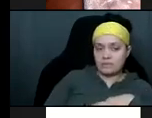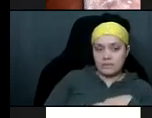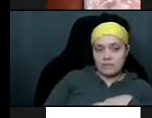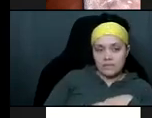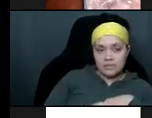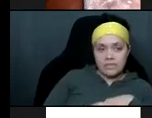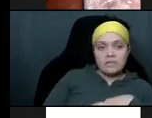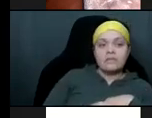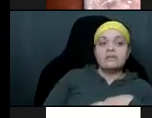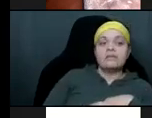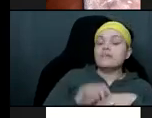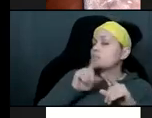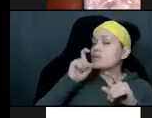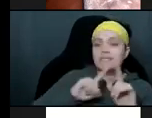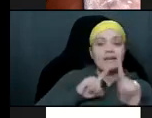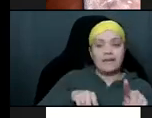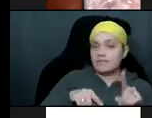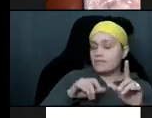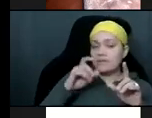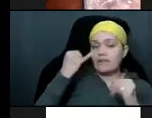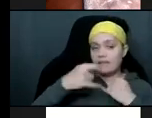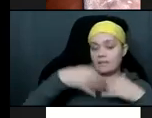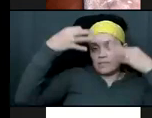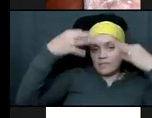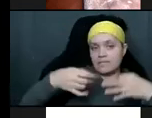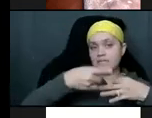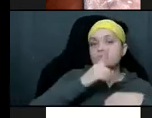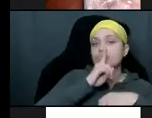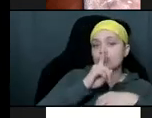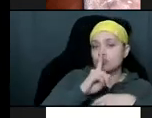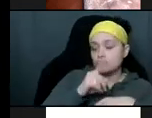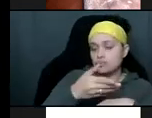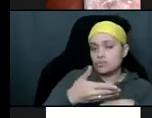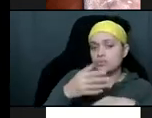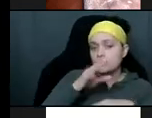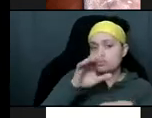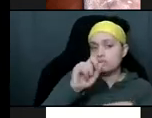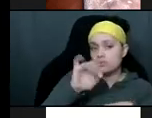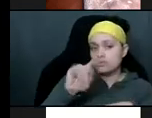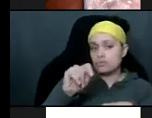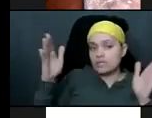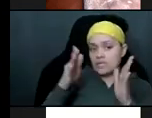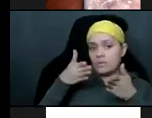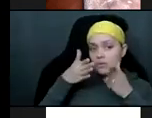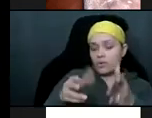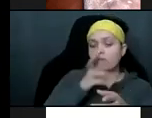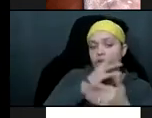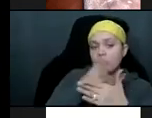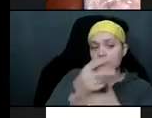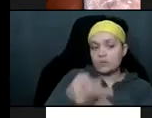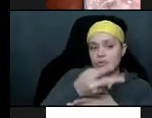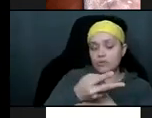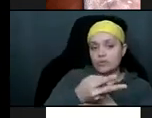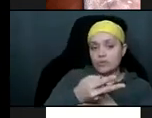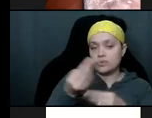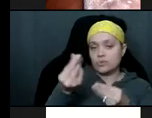All right, and you don't have to answer this one. Last time we decided this was true. A strait is a narrow passageway of water between two